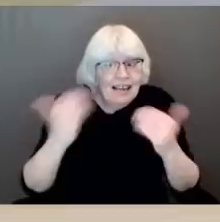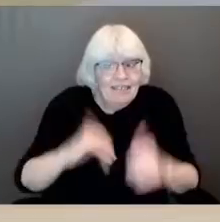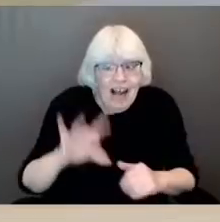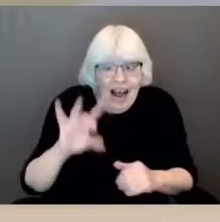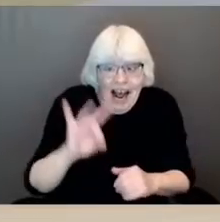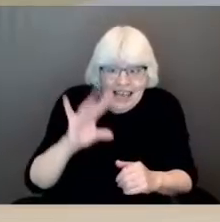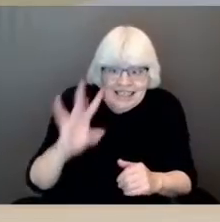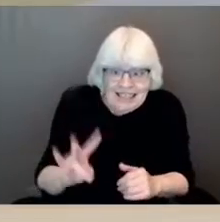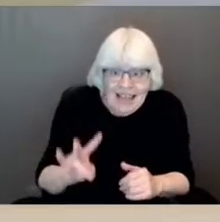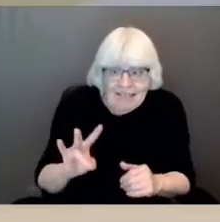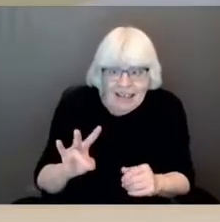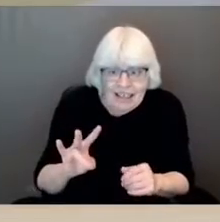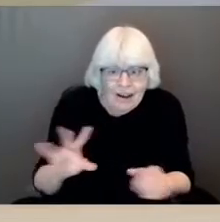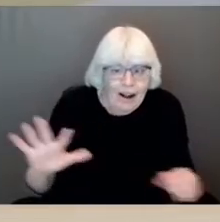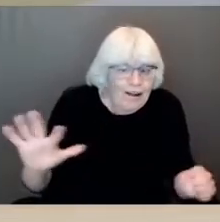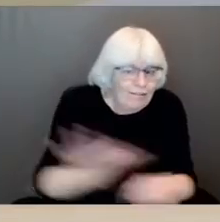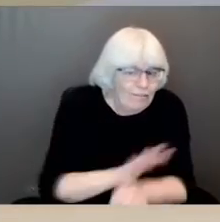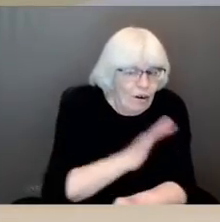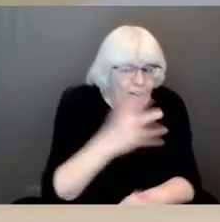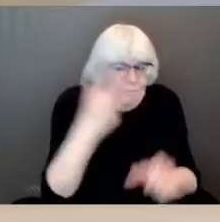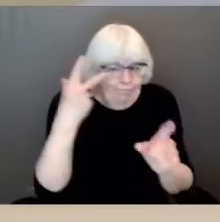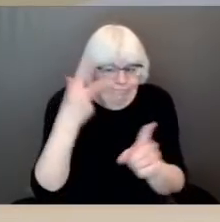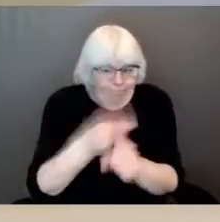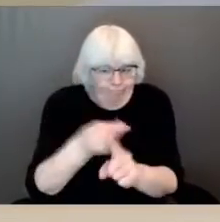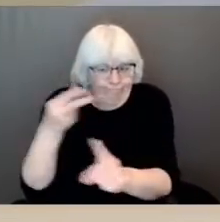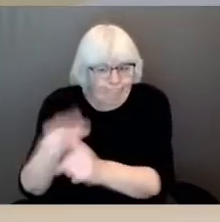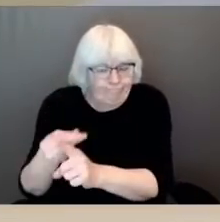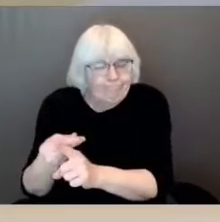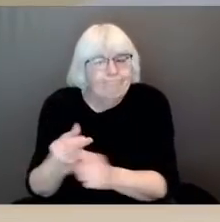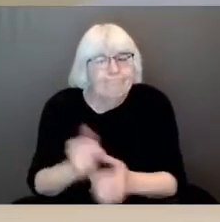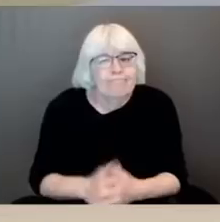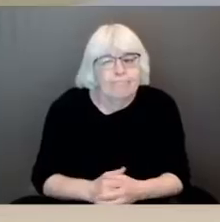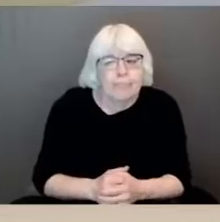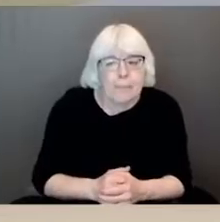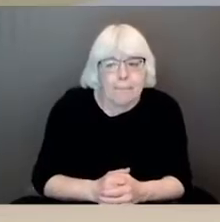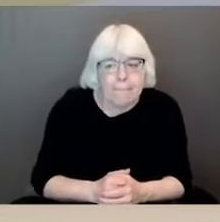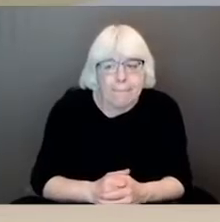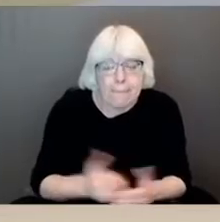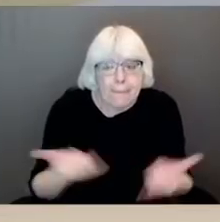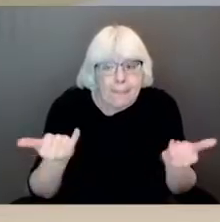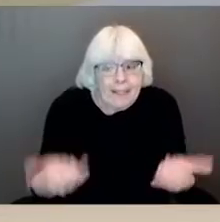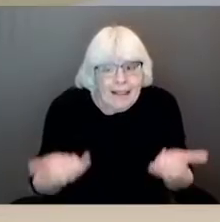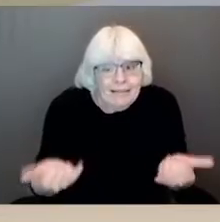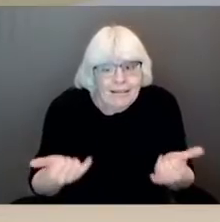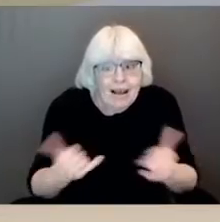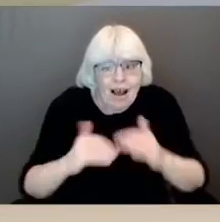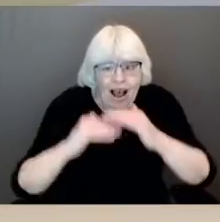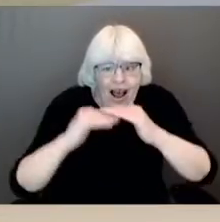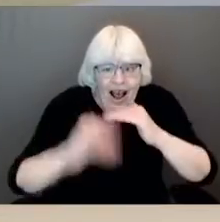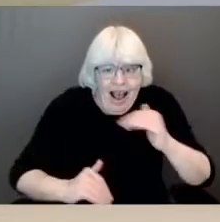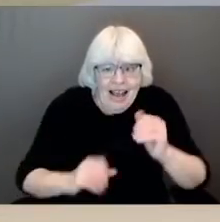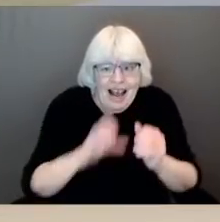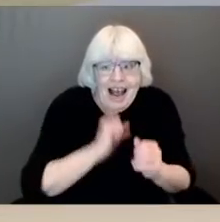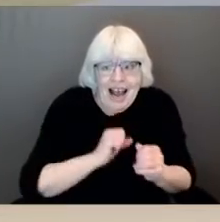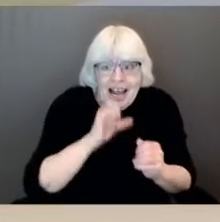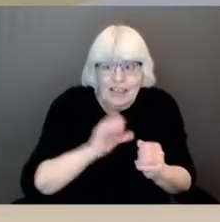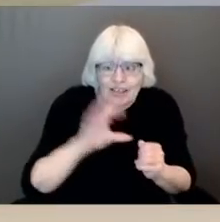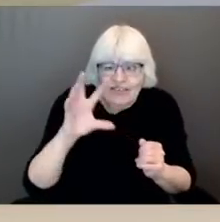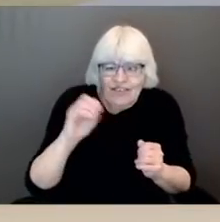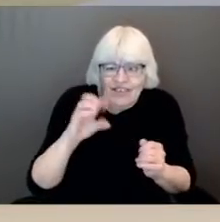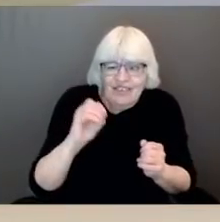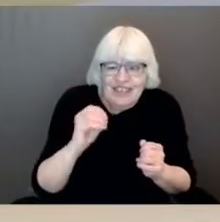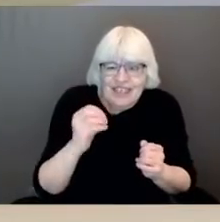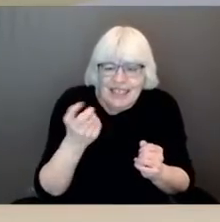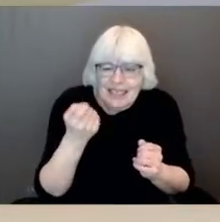vaccinated. Our rates of fully vaccinated in those under 50 years of age continue to lag behind our overall